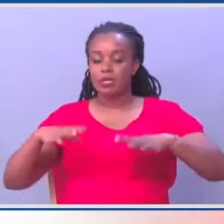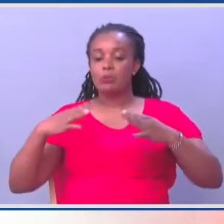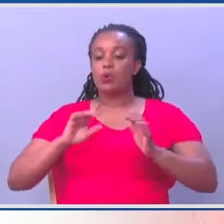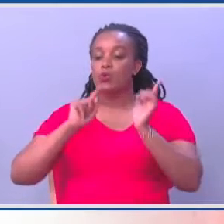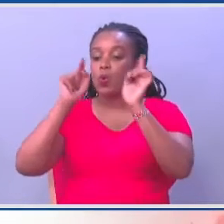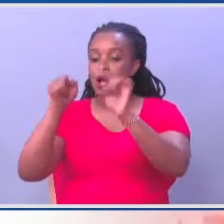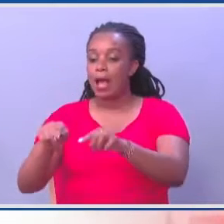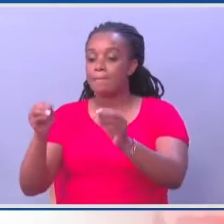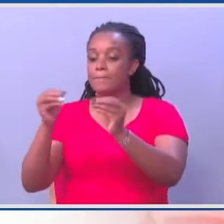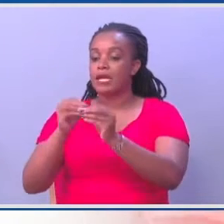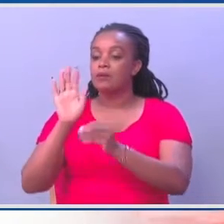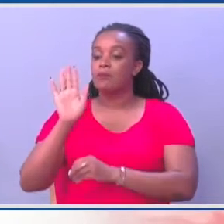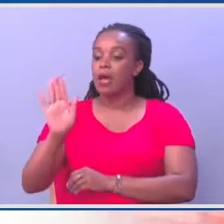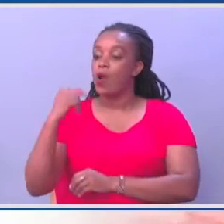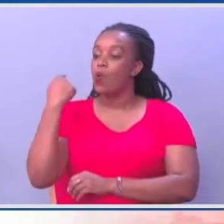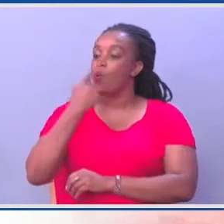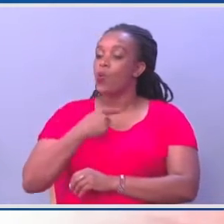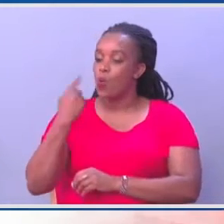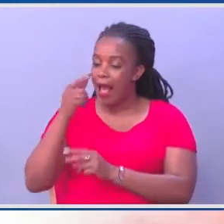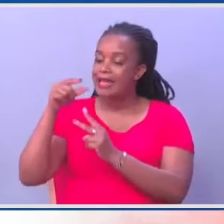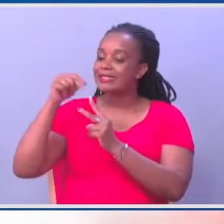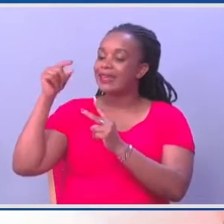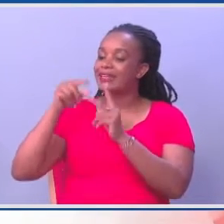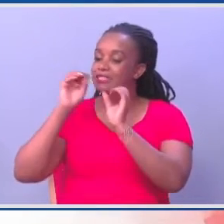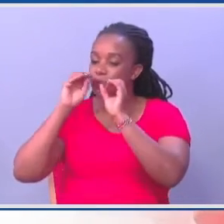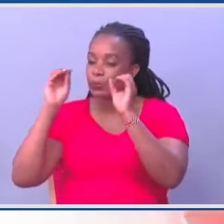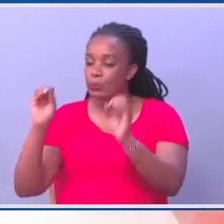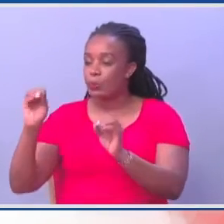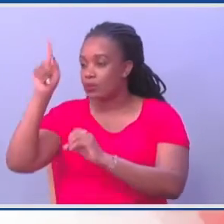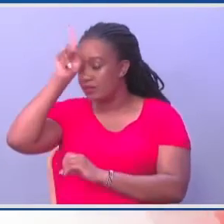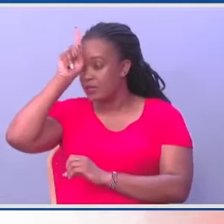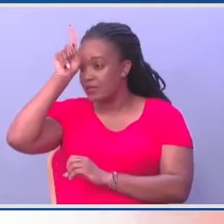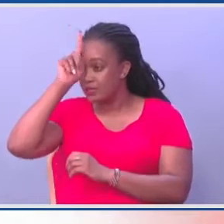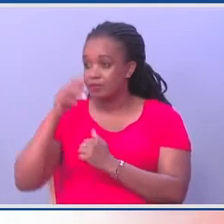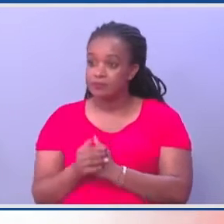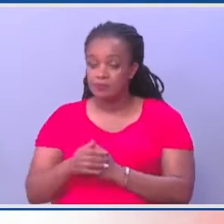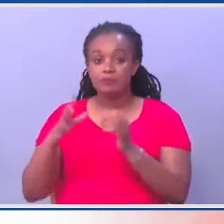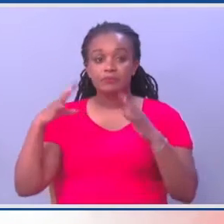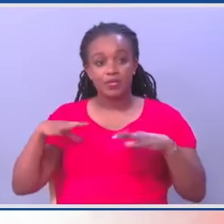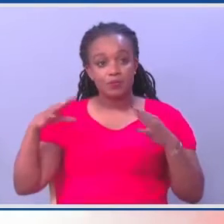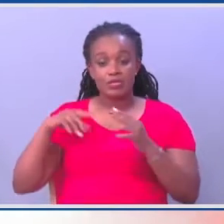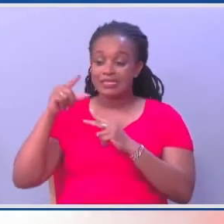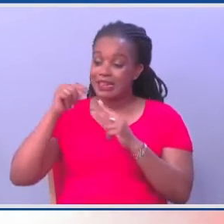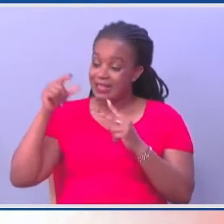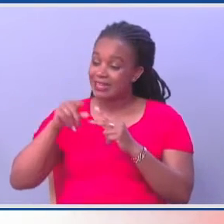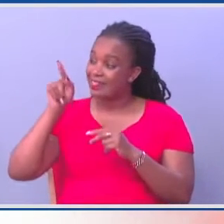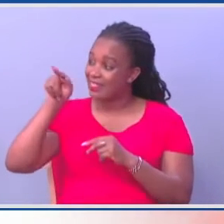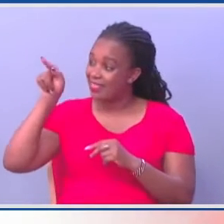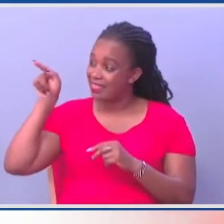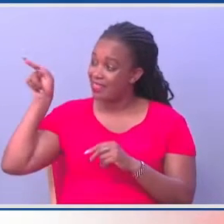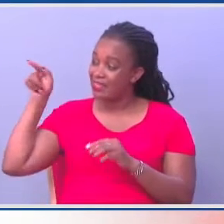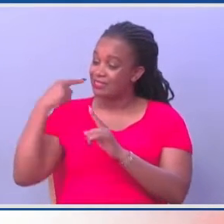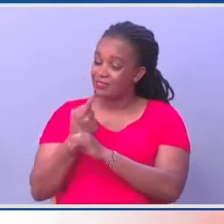not necessarily delegates elected at the grassroots. The delegates elected at the grassroots, those who